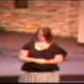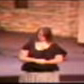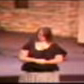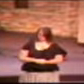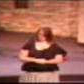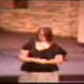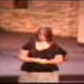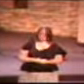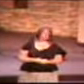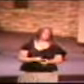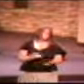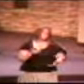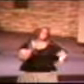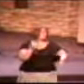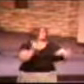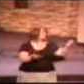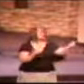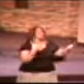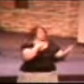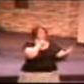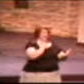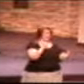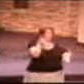maybe you're not a seeker maybe you're a cynic